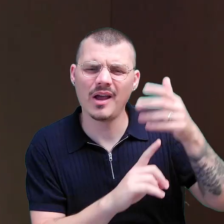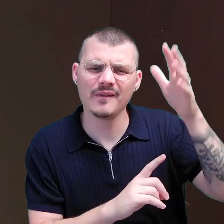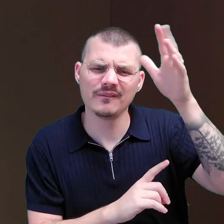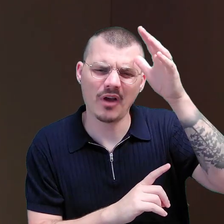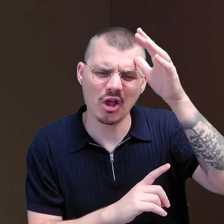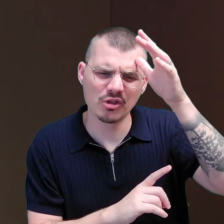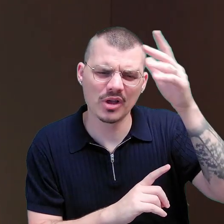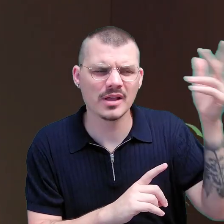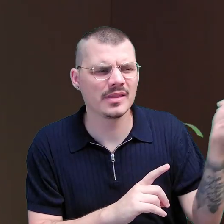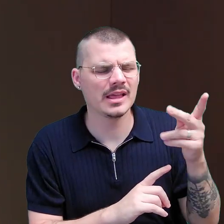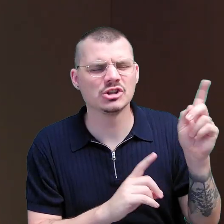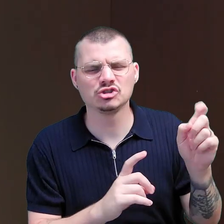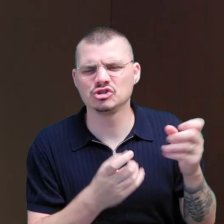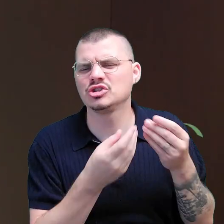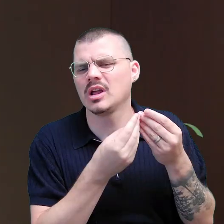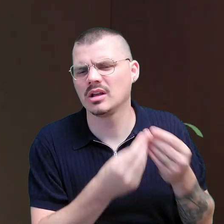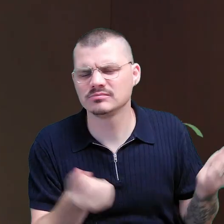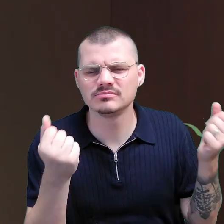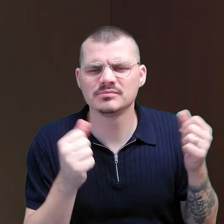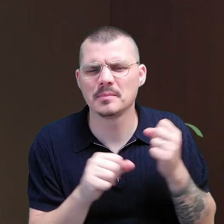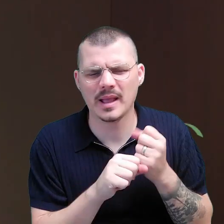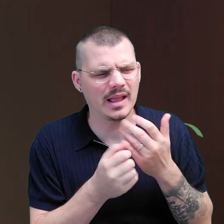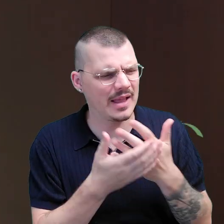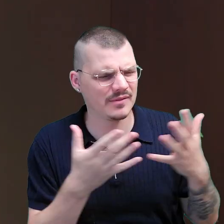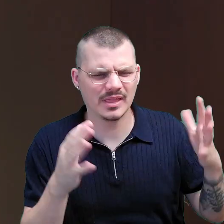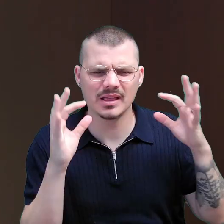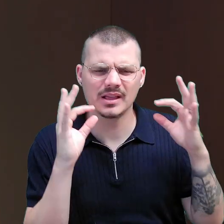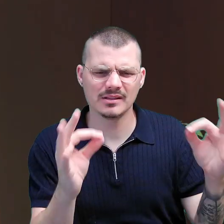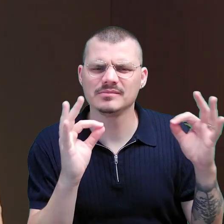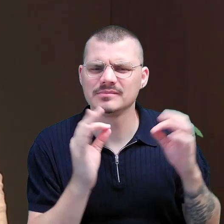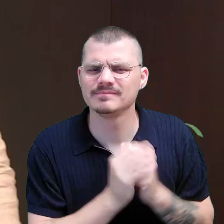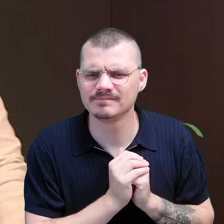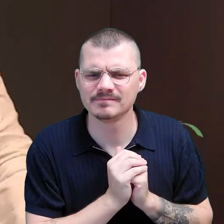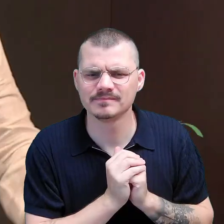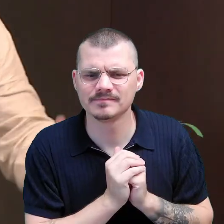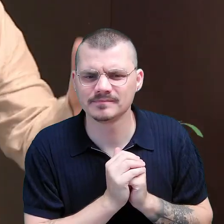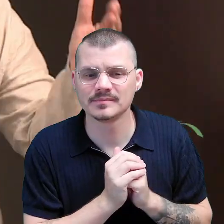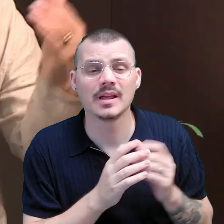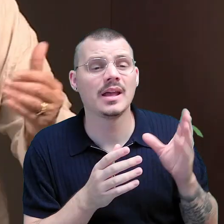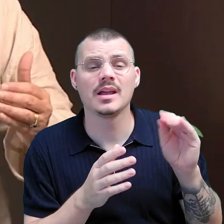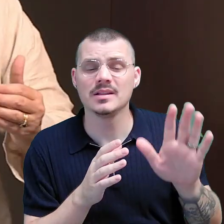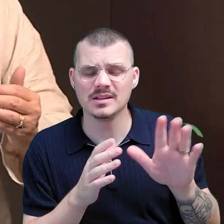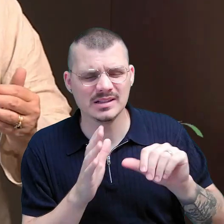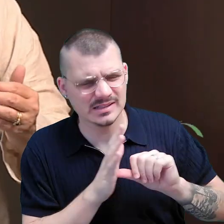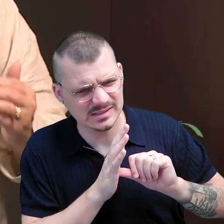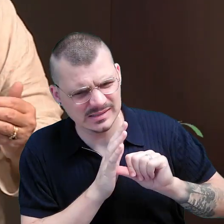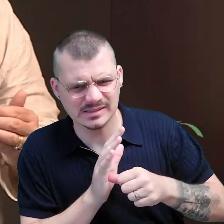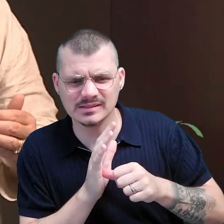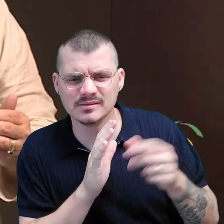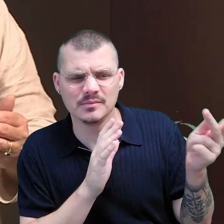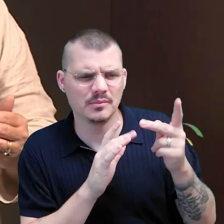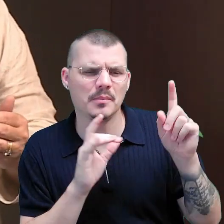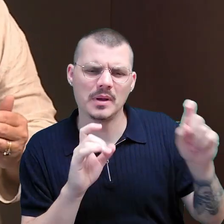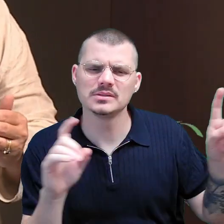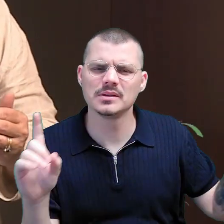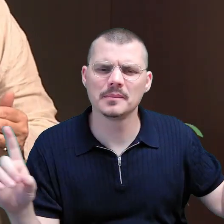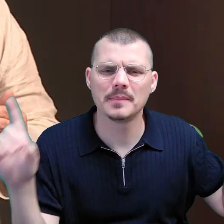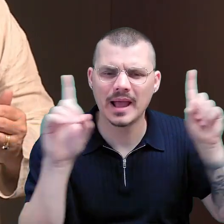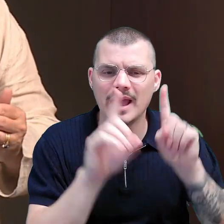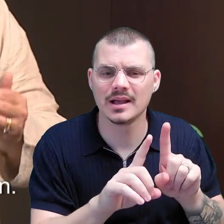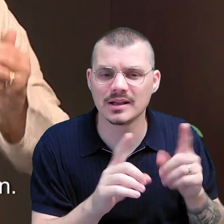They should make up. They should make things right. And insisted that they get back